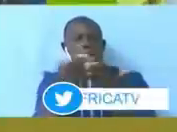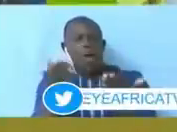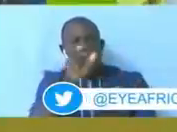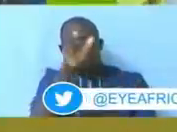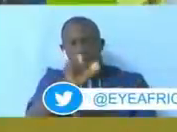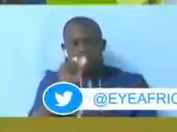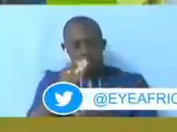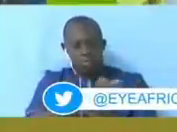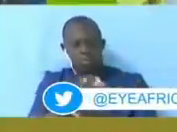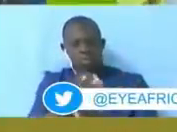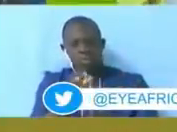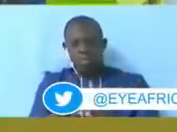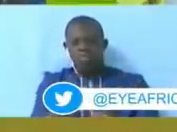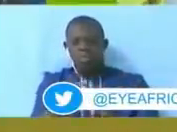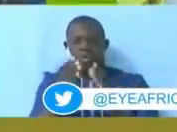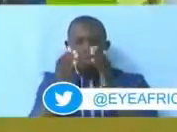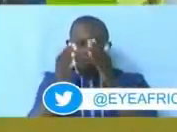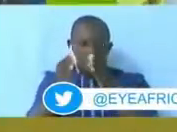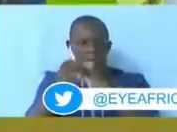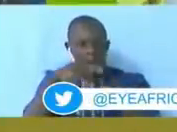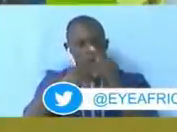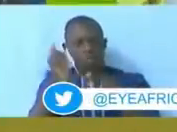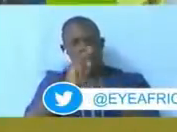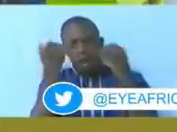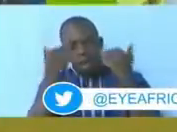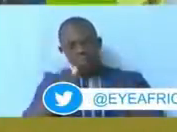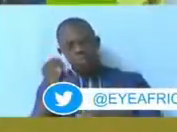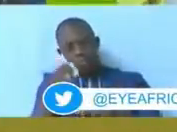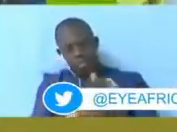charged. He came here